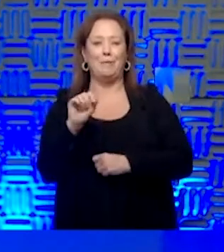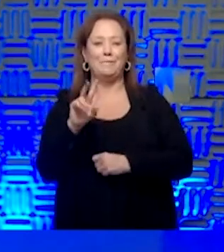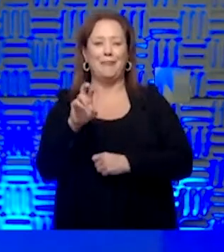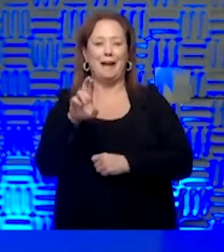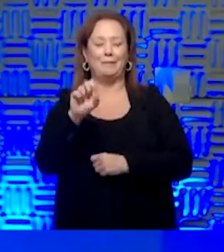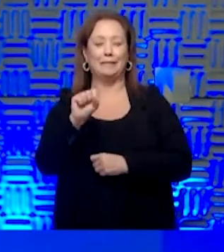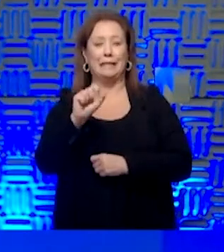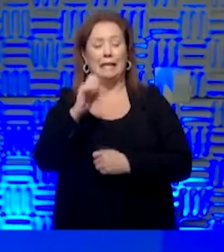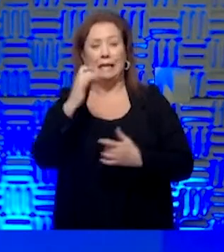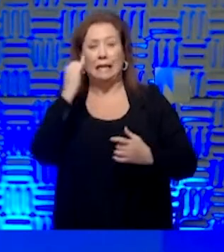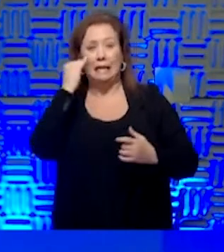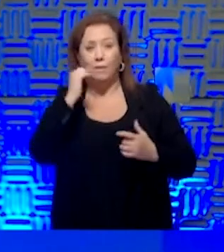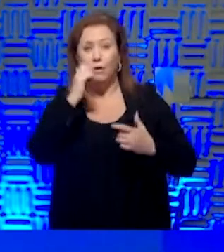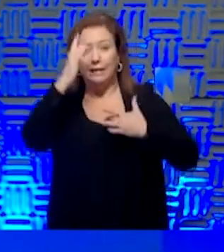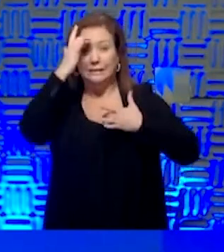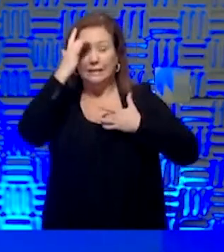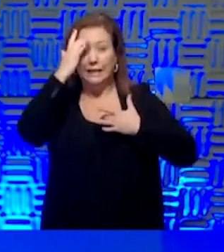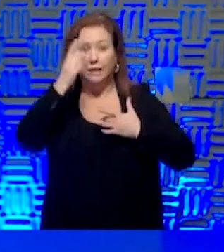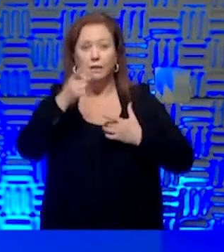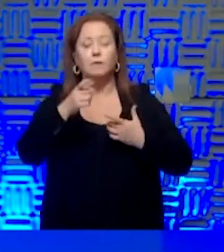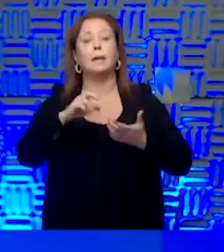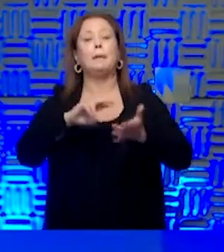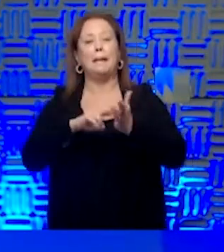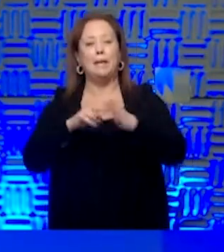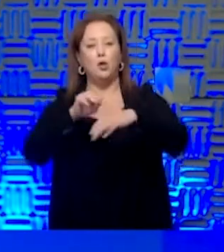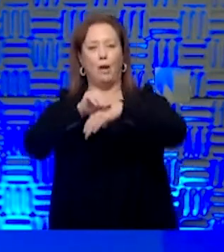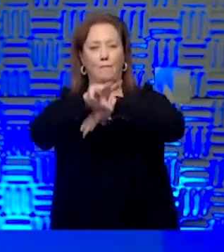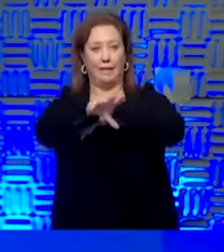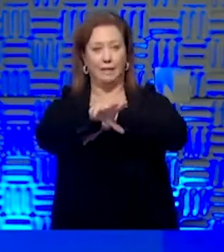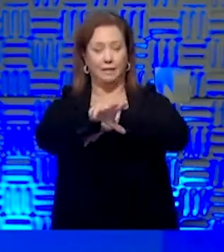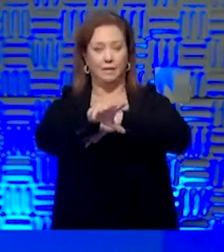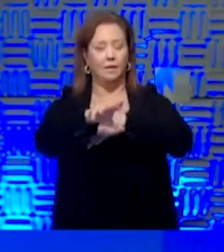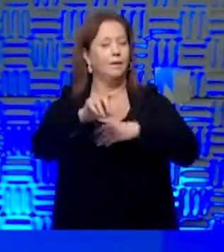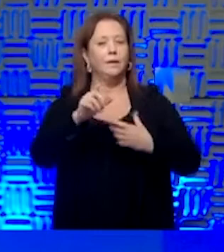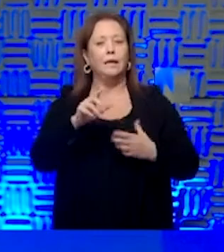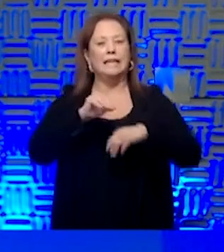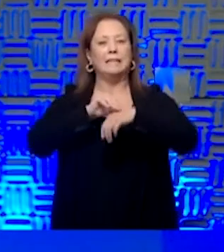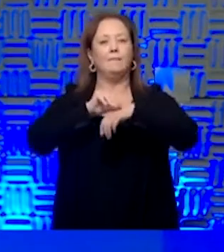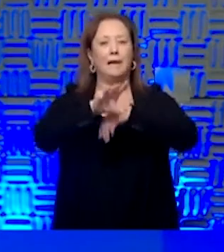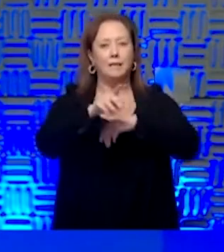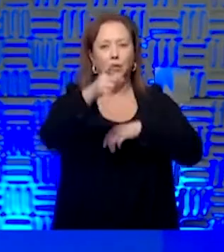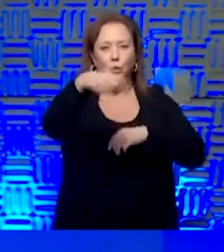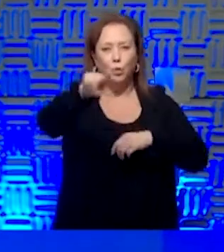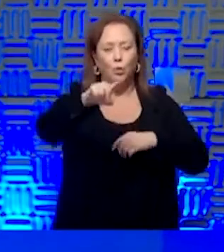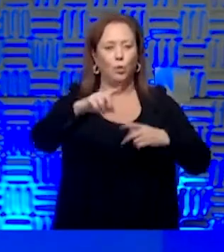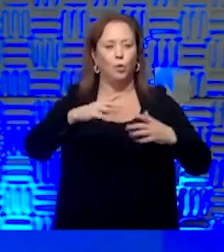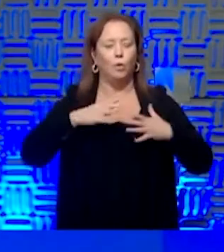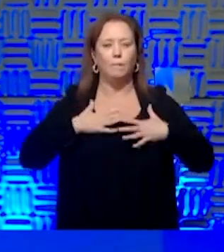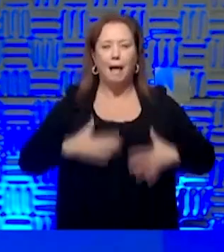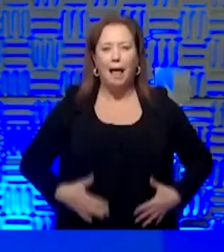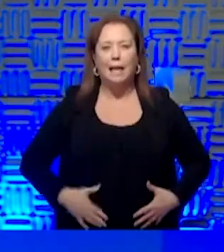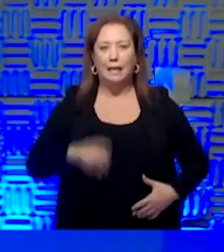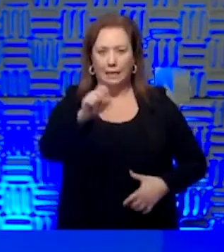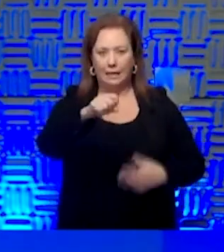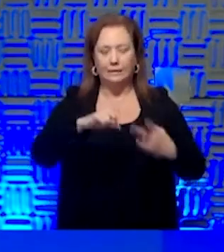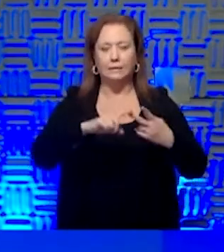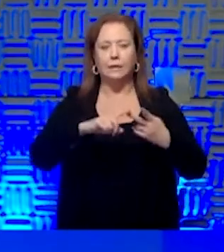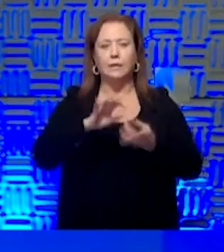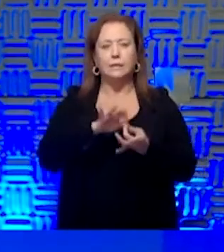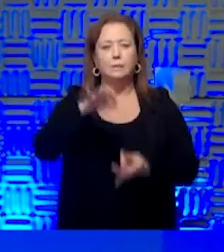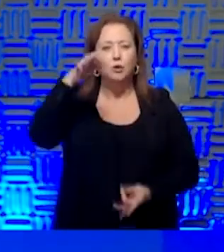not infected, you're probably still affected. And it doesn't just affect you physically, it affects you emotionally,